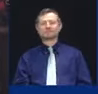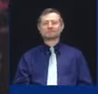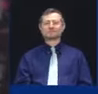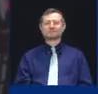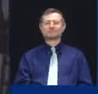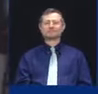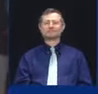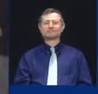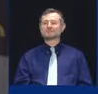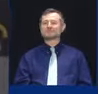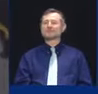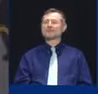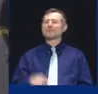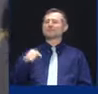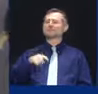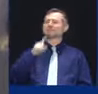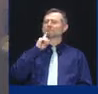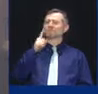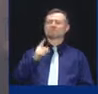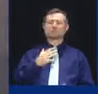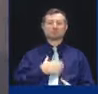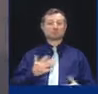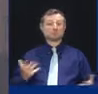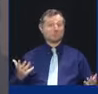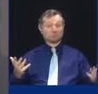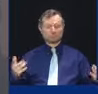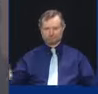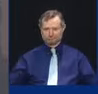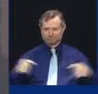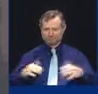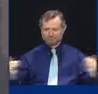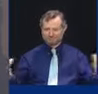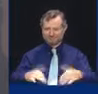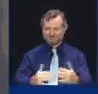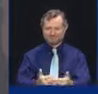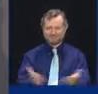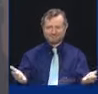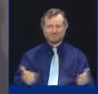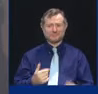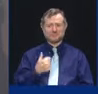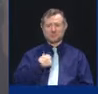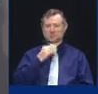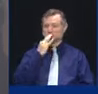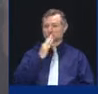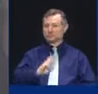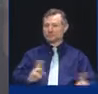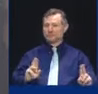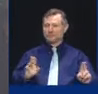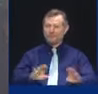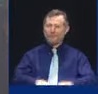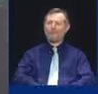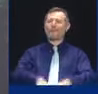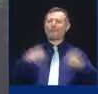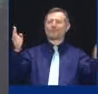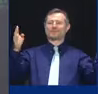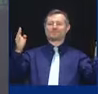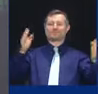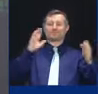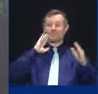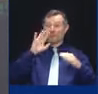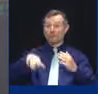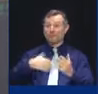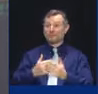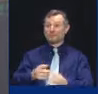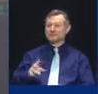It is a pleasure to be here with all of you today as we get ready to open all 7 of our Lego-themed